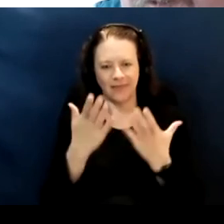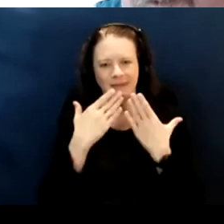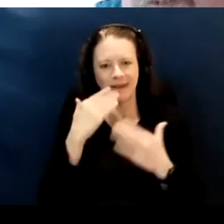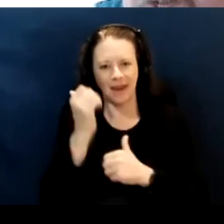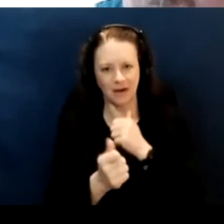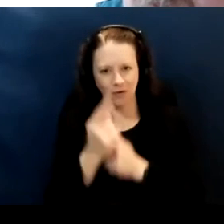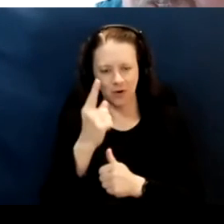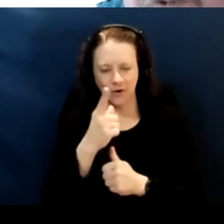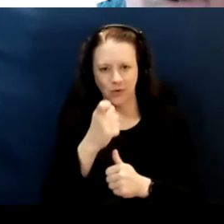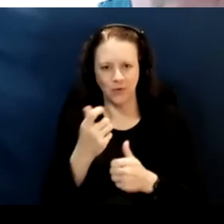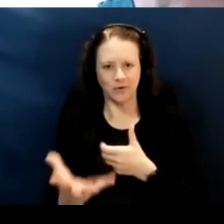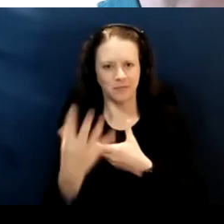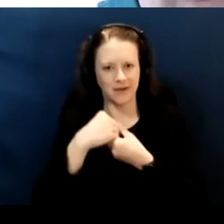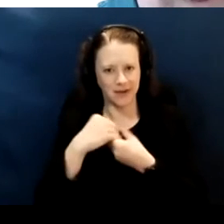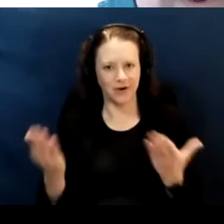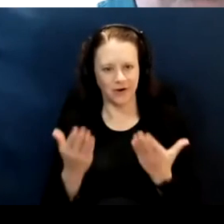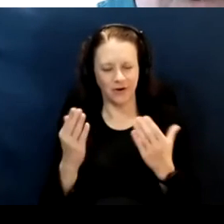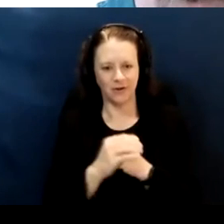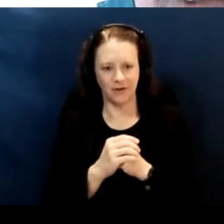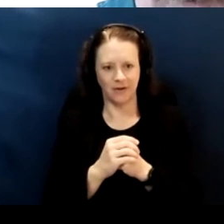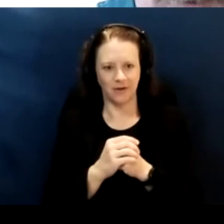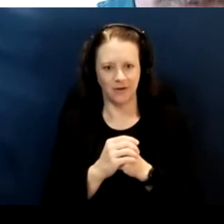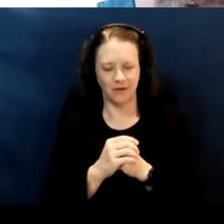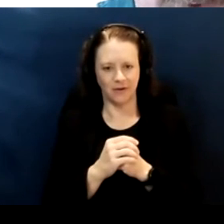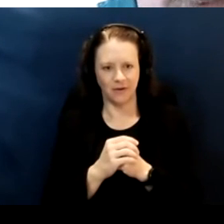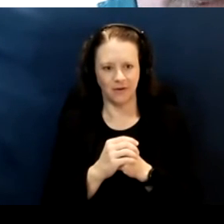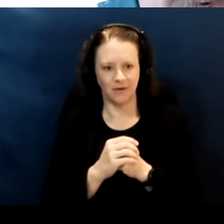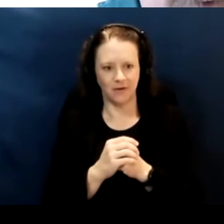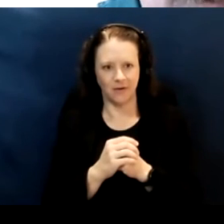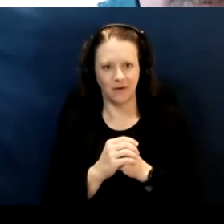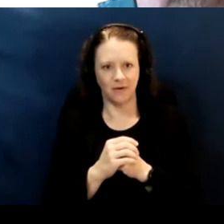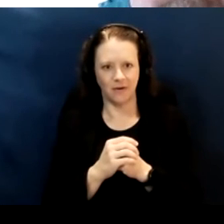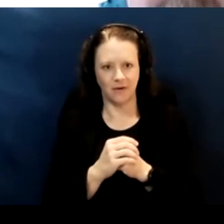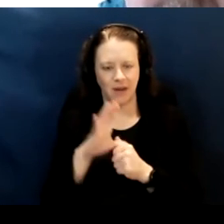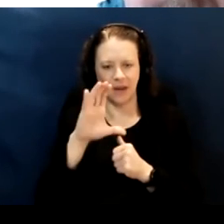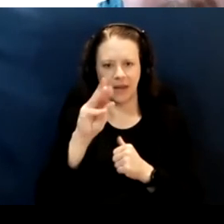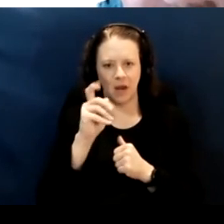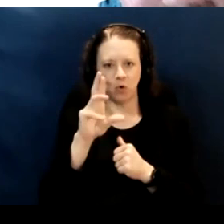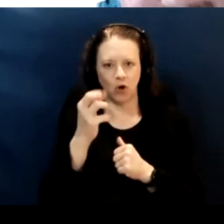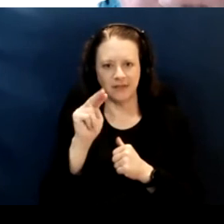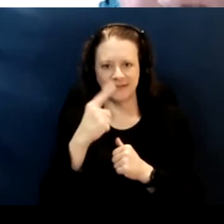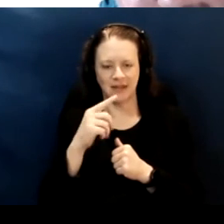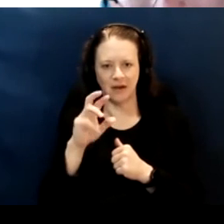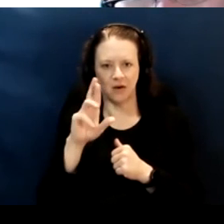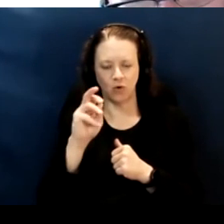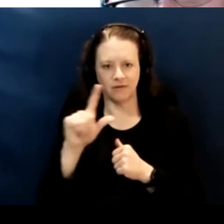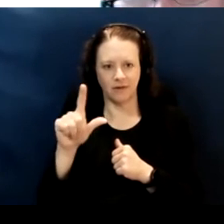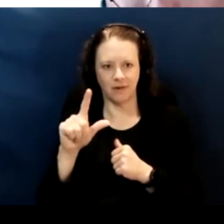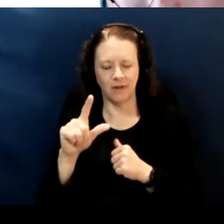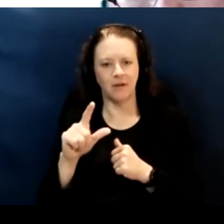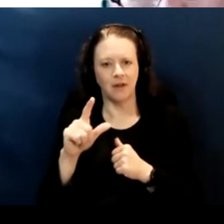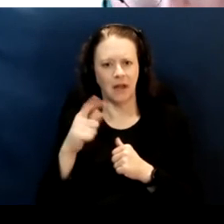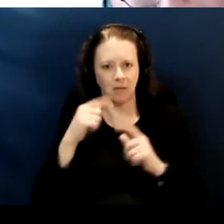everyone who has been here. Russell, I'm getting it up. Great. Excuse me. Yeah. It's high, correct?